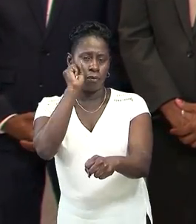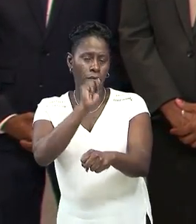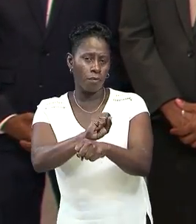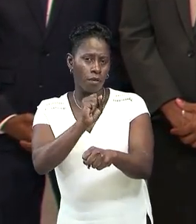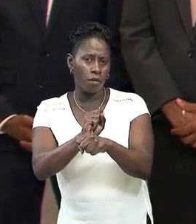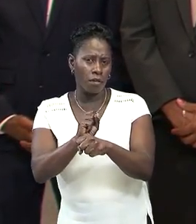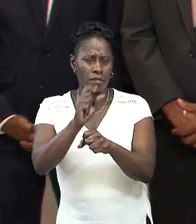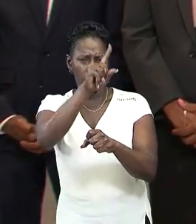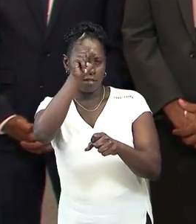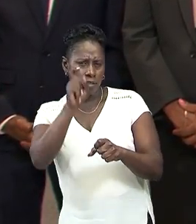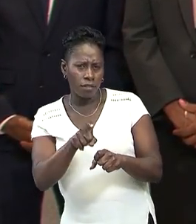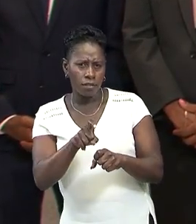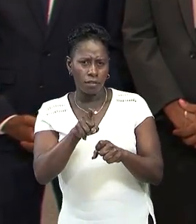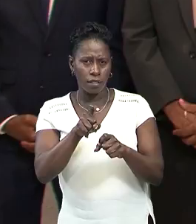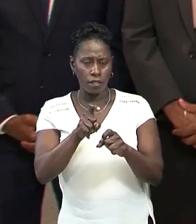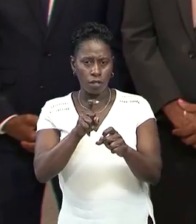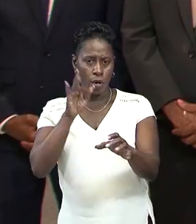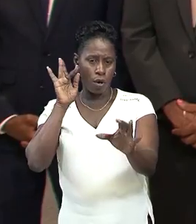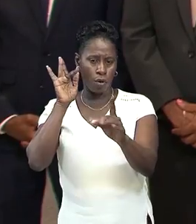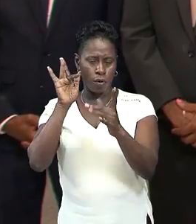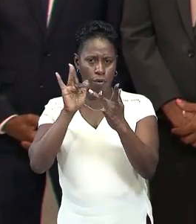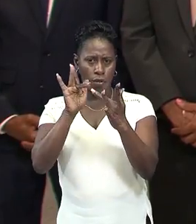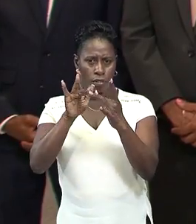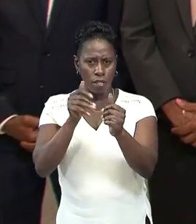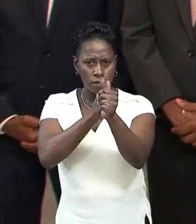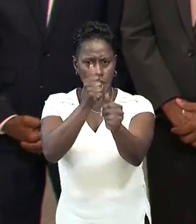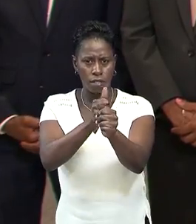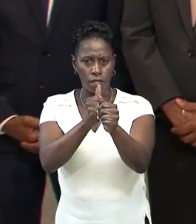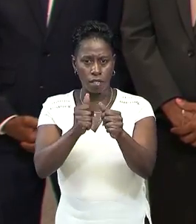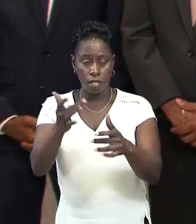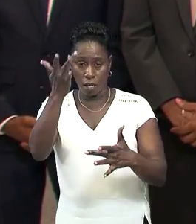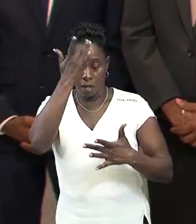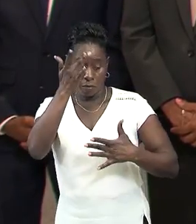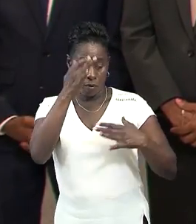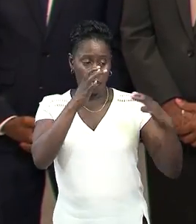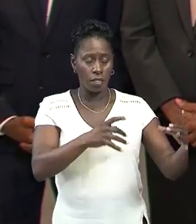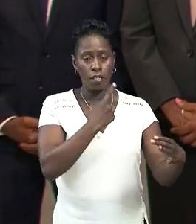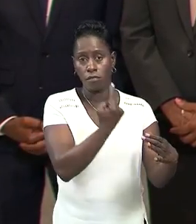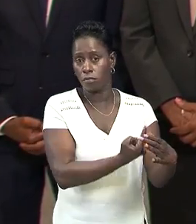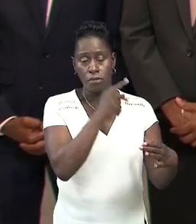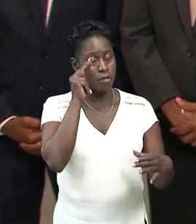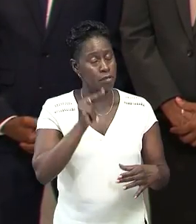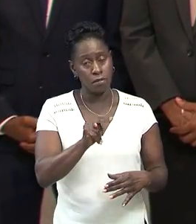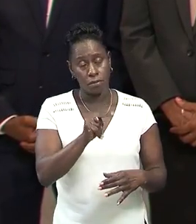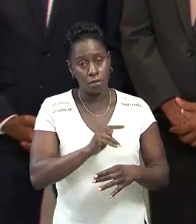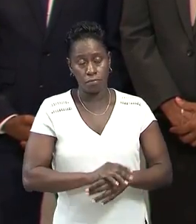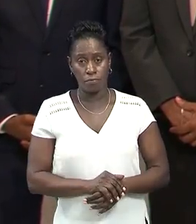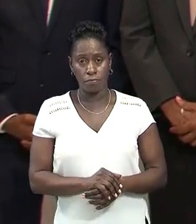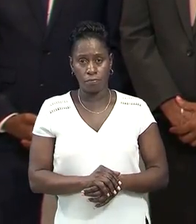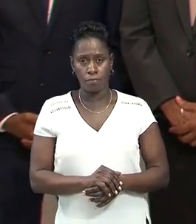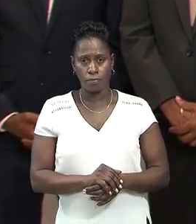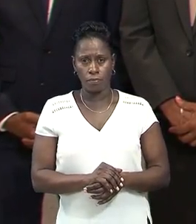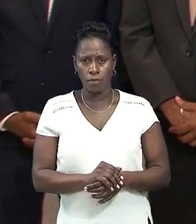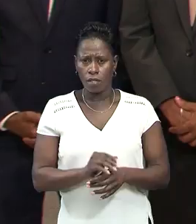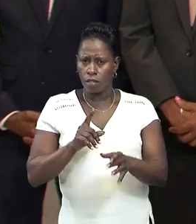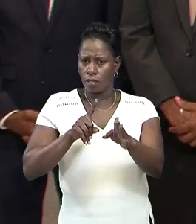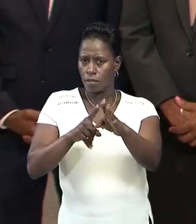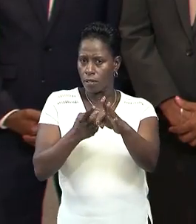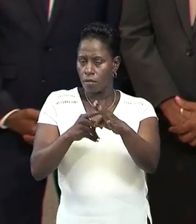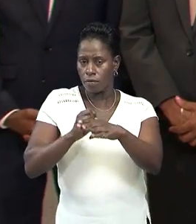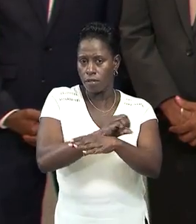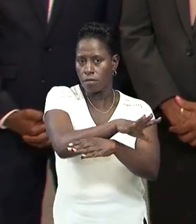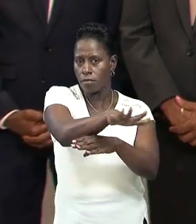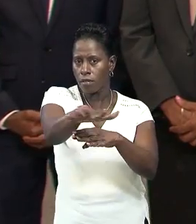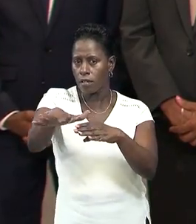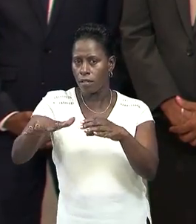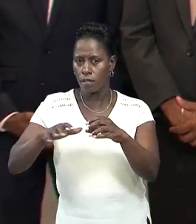doing testing, contact tracing, and quarantine where necessary. Since the start of the spread